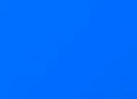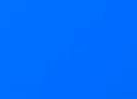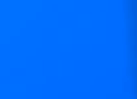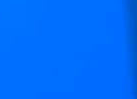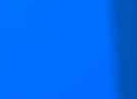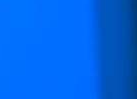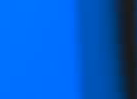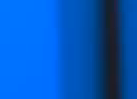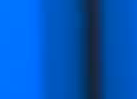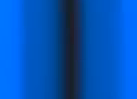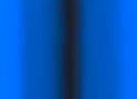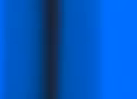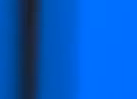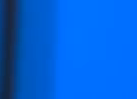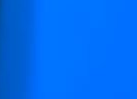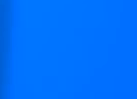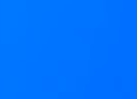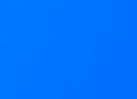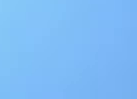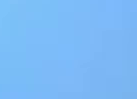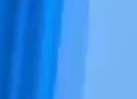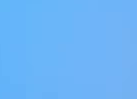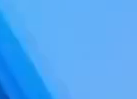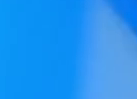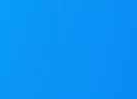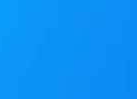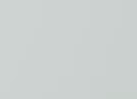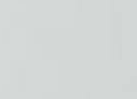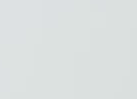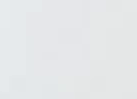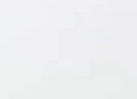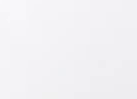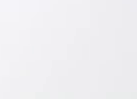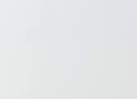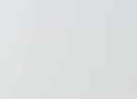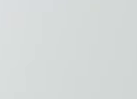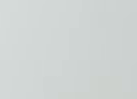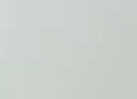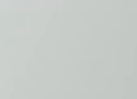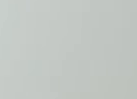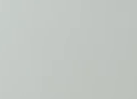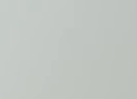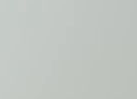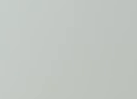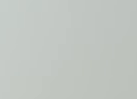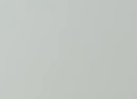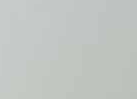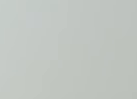ZNS Total Sports is brought to you by 4th Terrace Diagnostic Center.